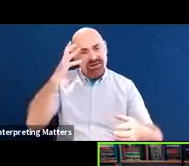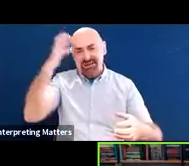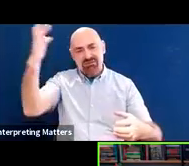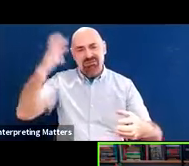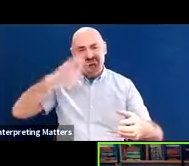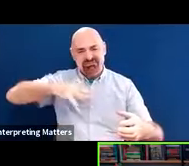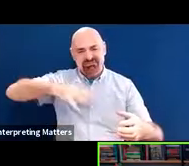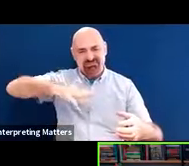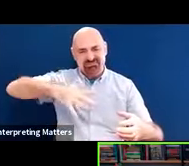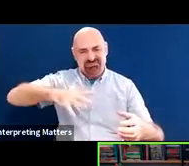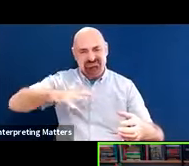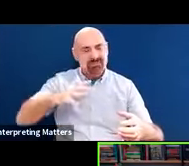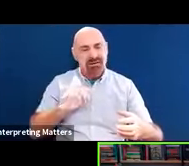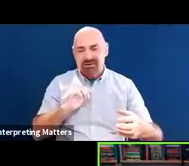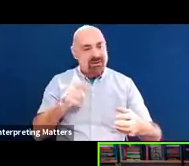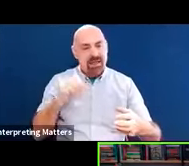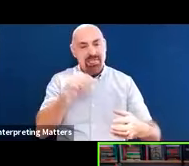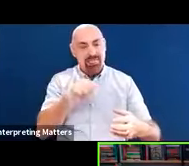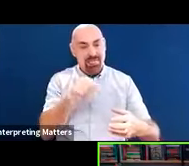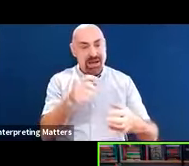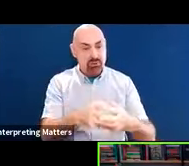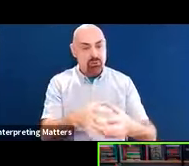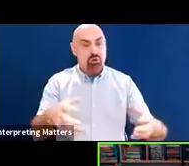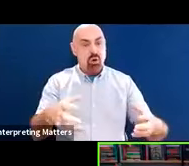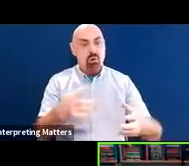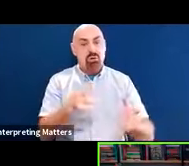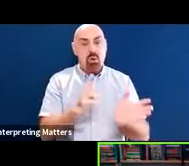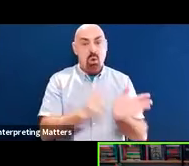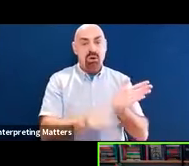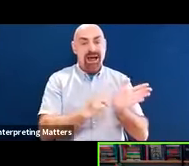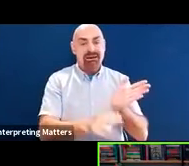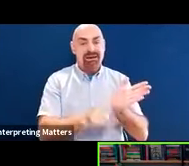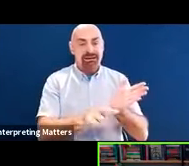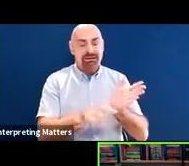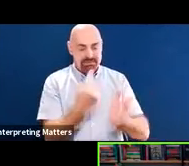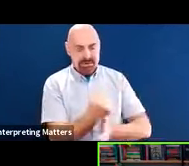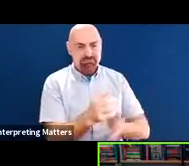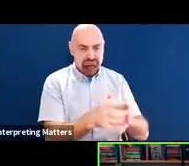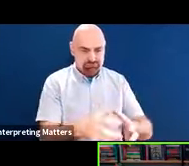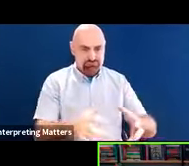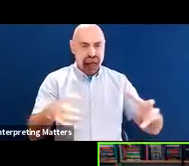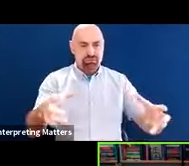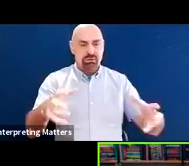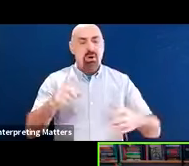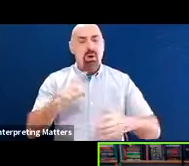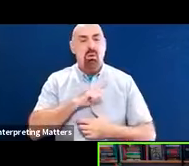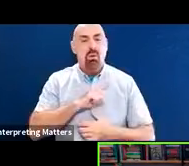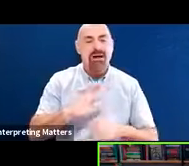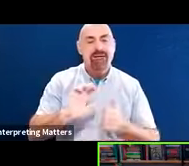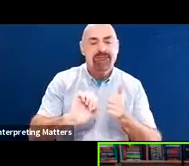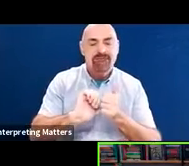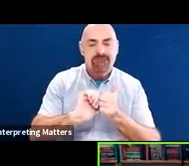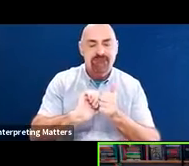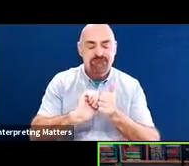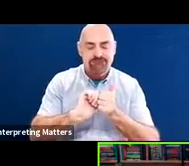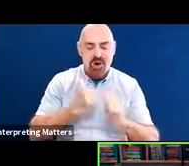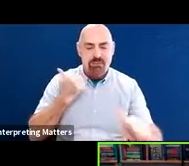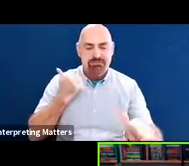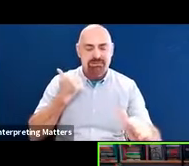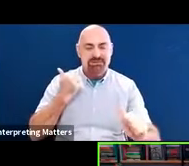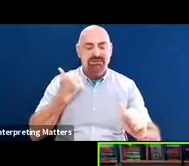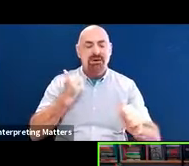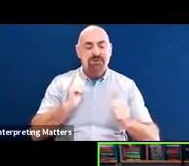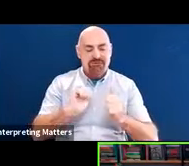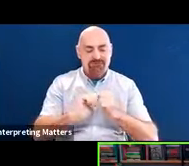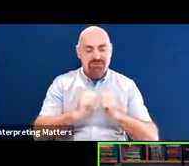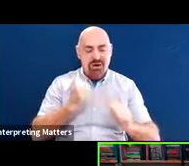matter, these tend to grow much more organically in a particular place because firms tend to draw upon talent that's around them and, you know,